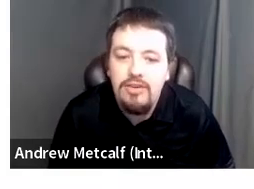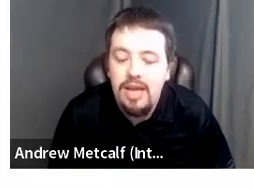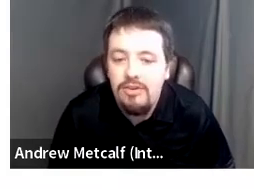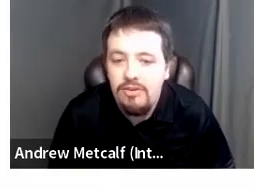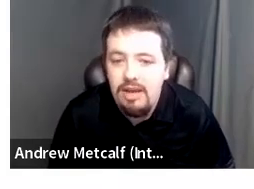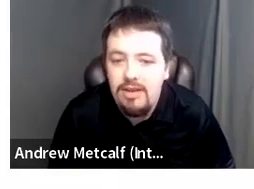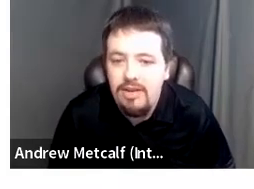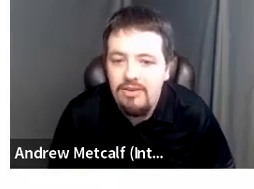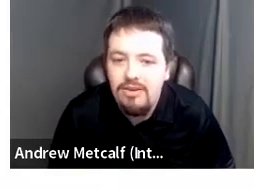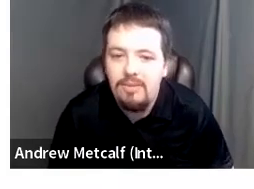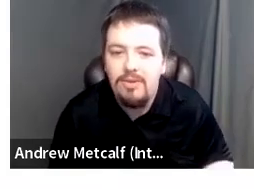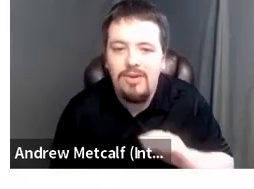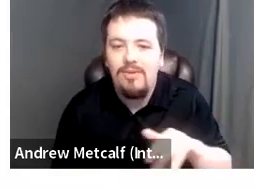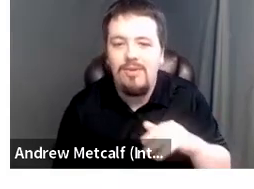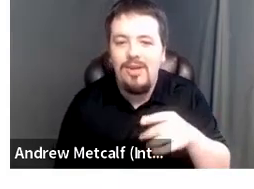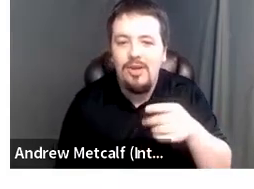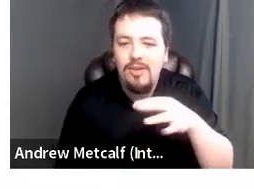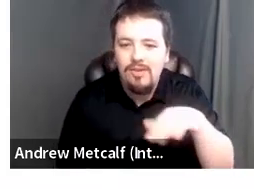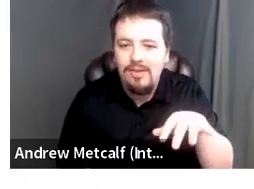in education, deaf education.